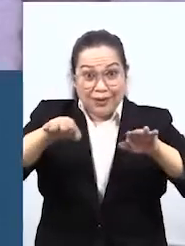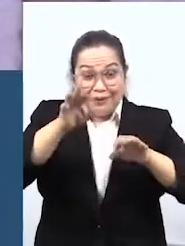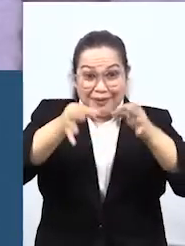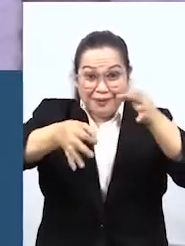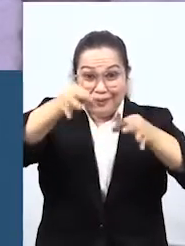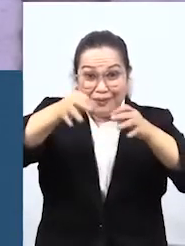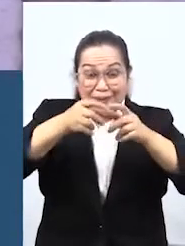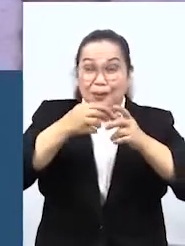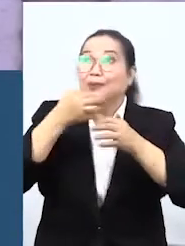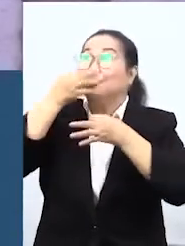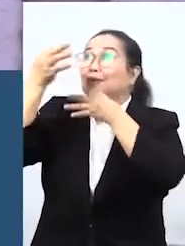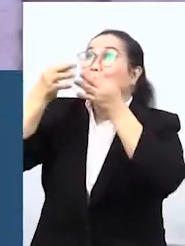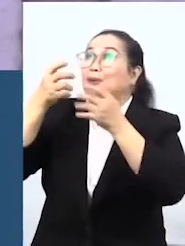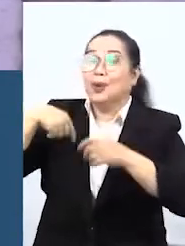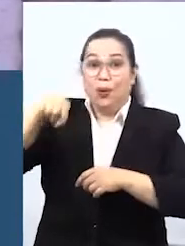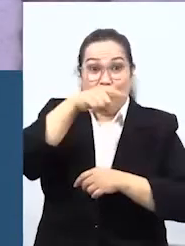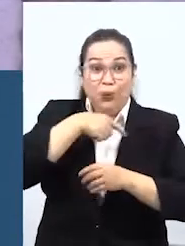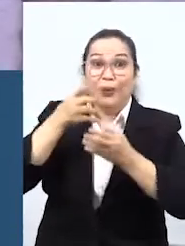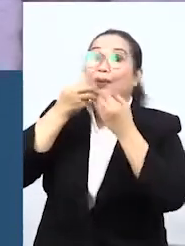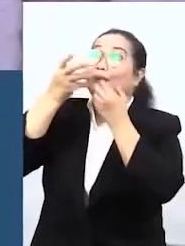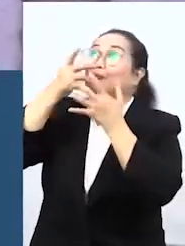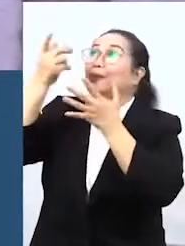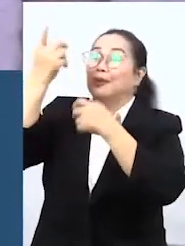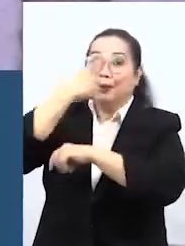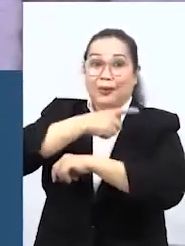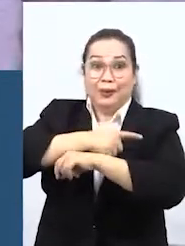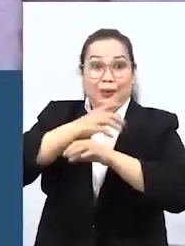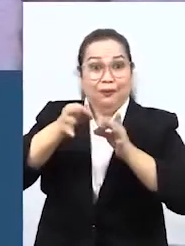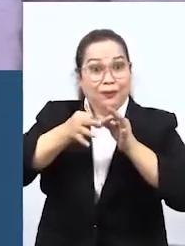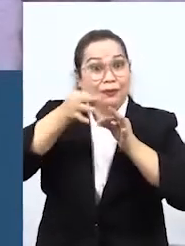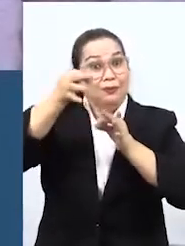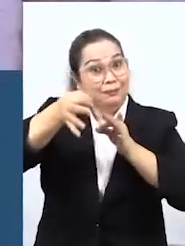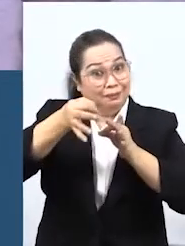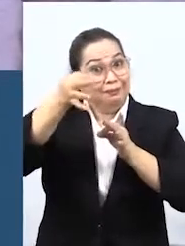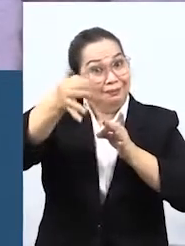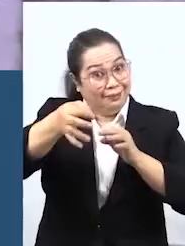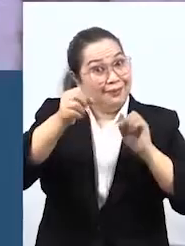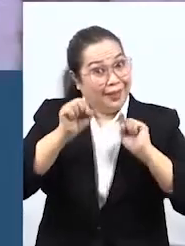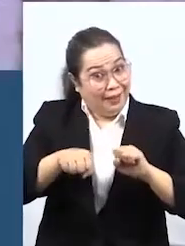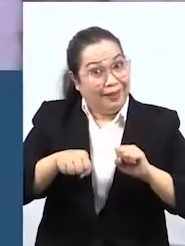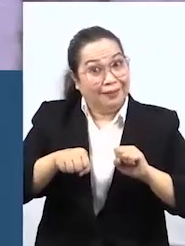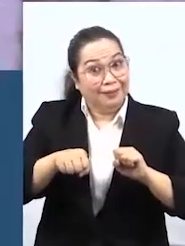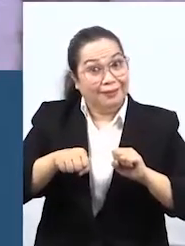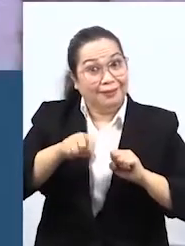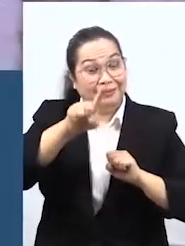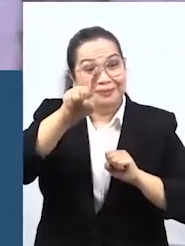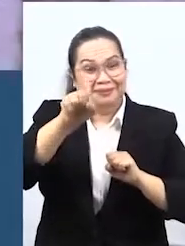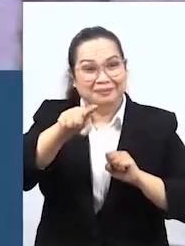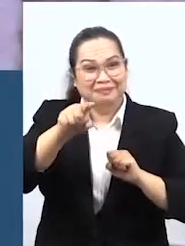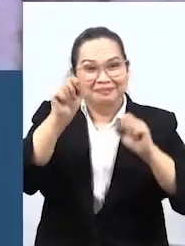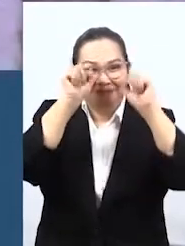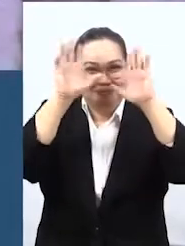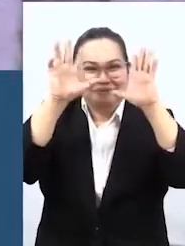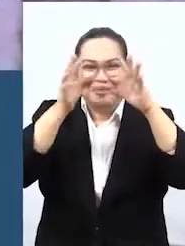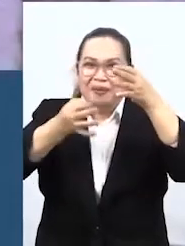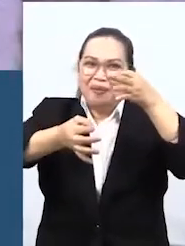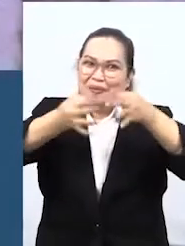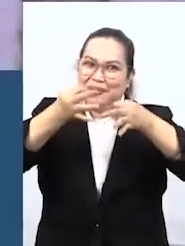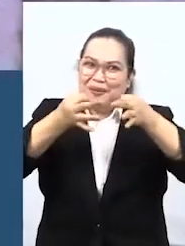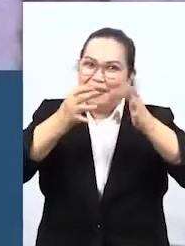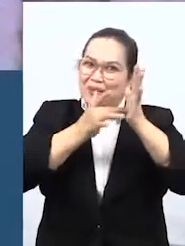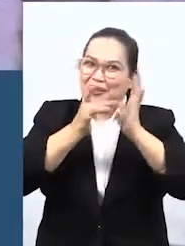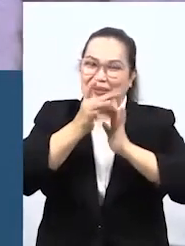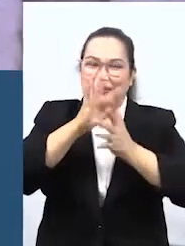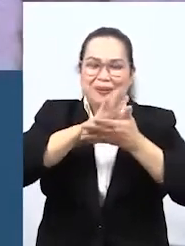who Cry Out to day and night will keep putting them off amazing the judge in Jesus